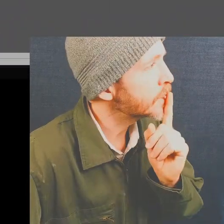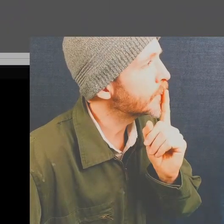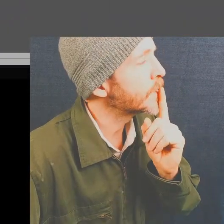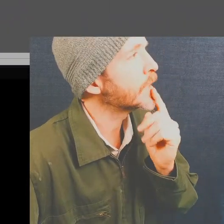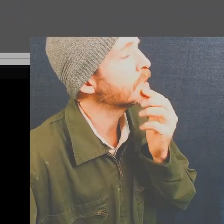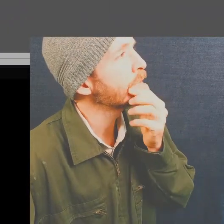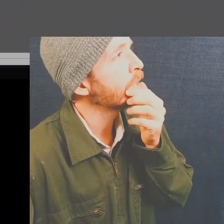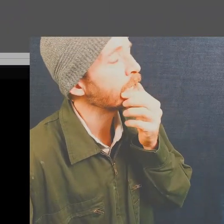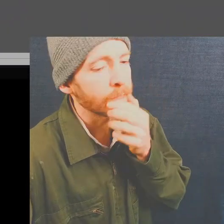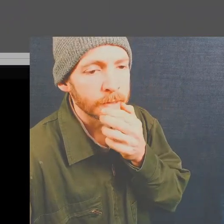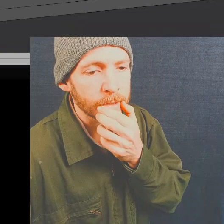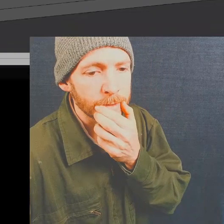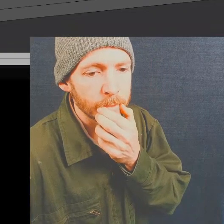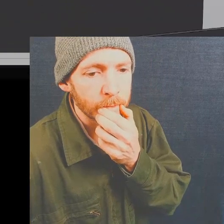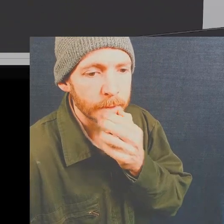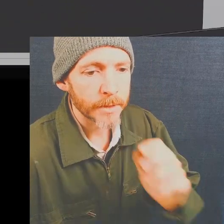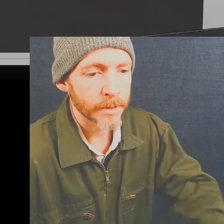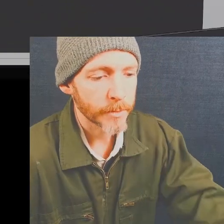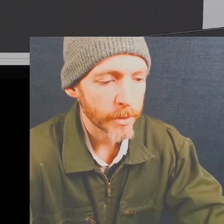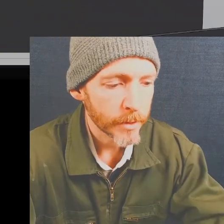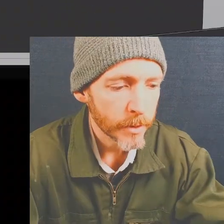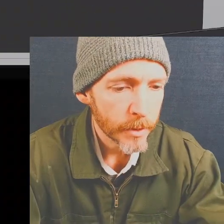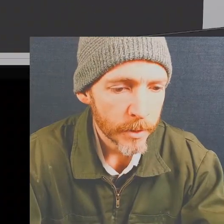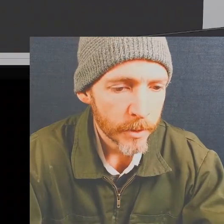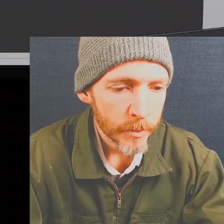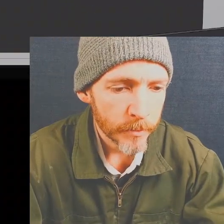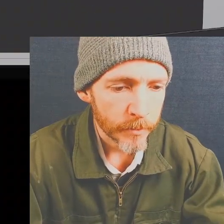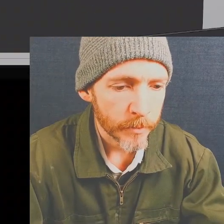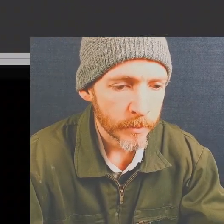actually, let's get that adjusted.